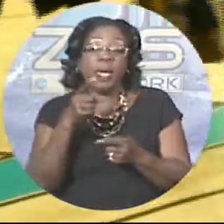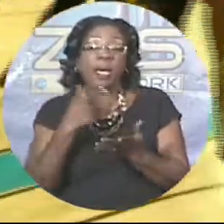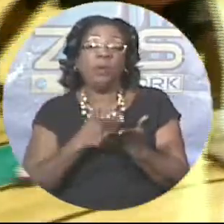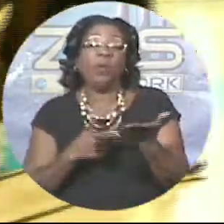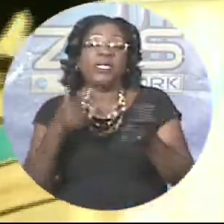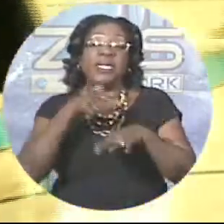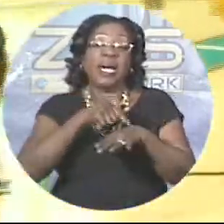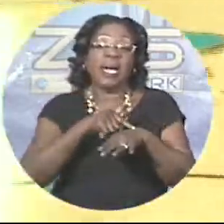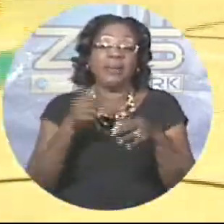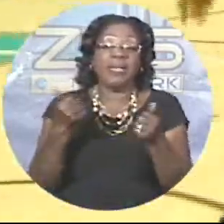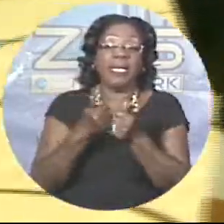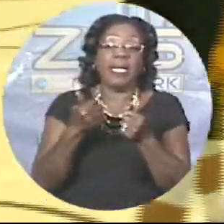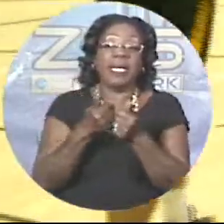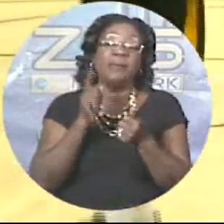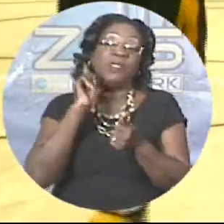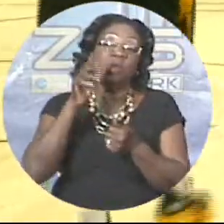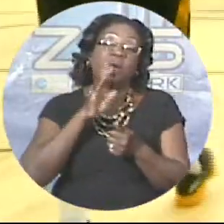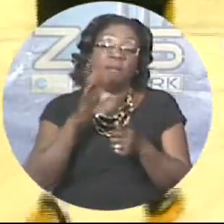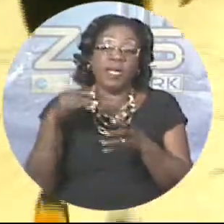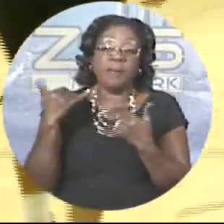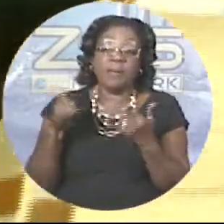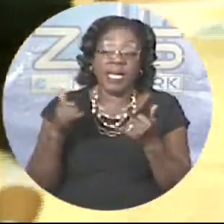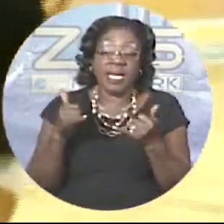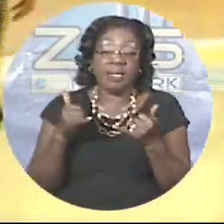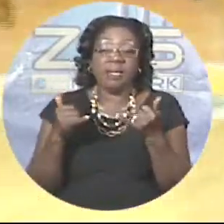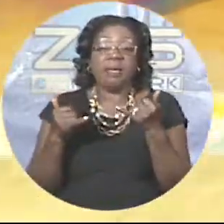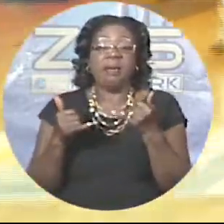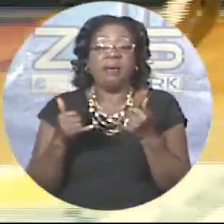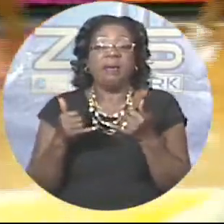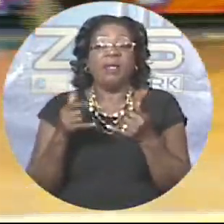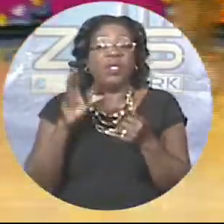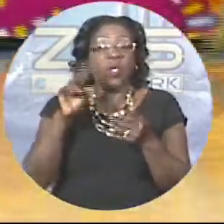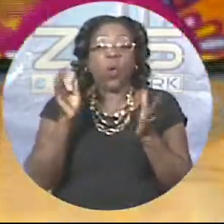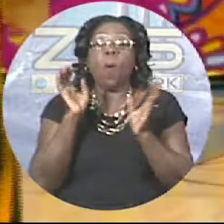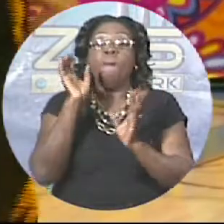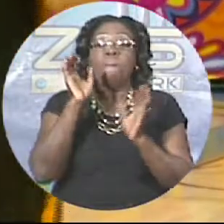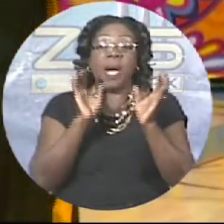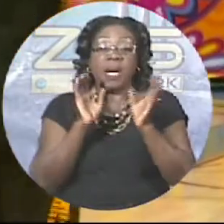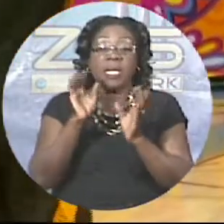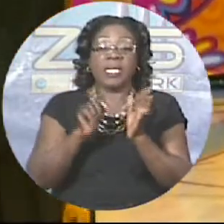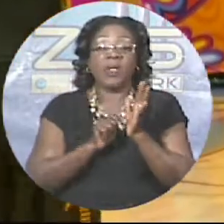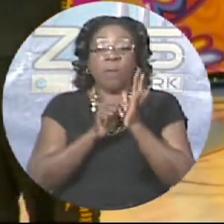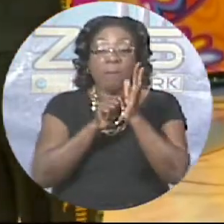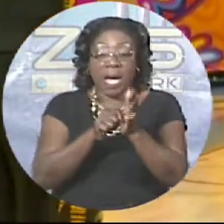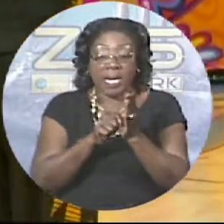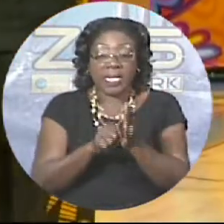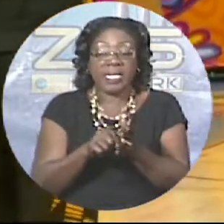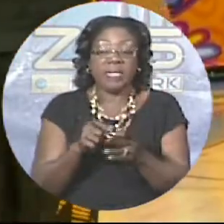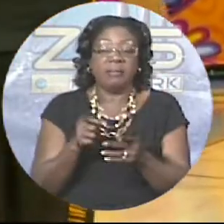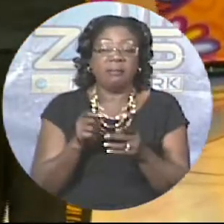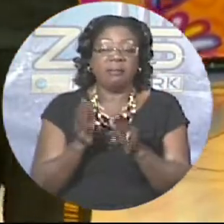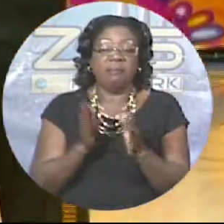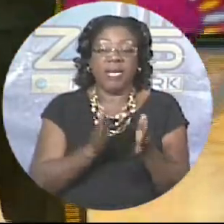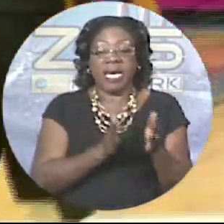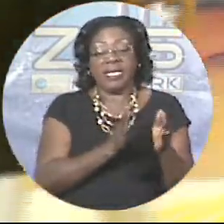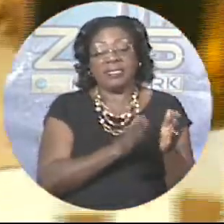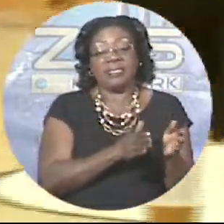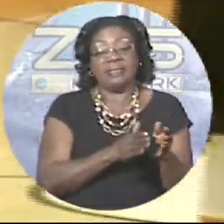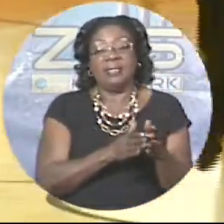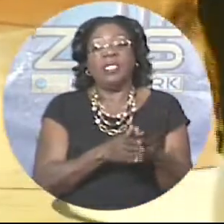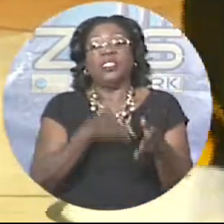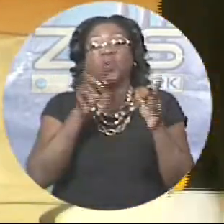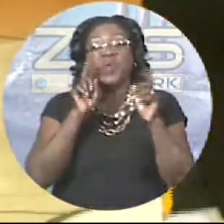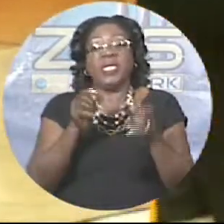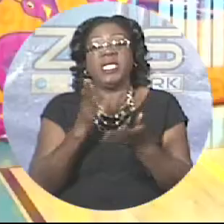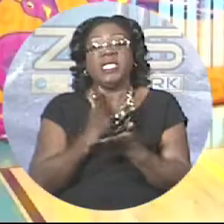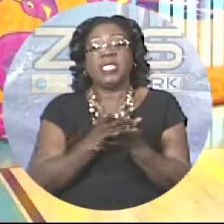gym. But it's the poor marketing strategy we're using. We need to come with a different marketing strategy, even if we got to bring in somebody to market